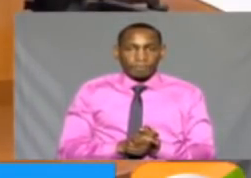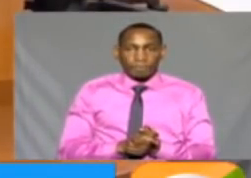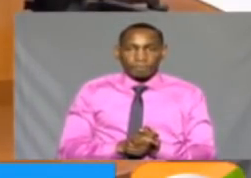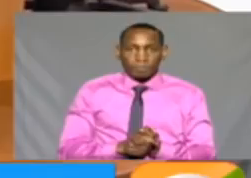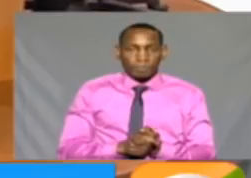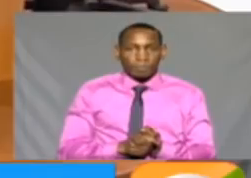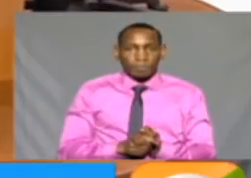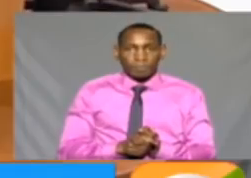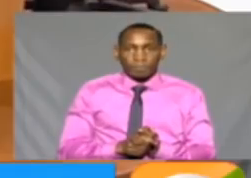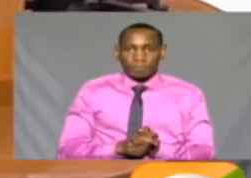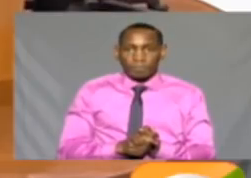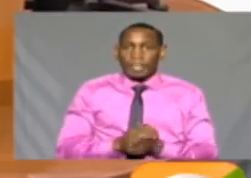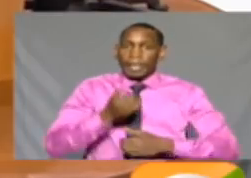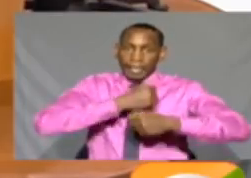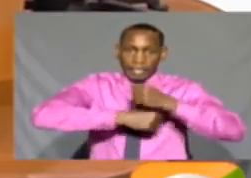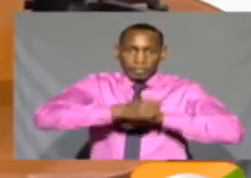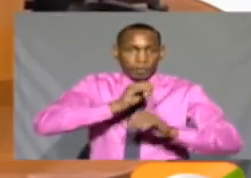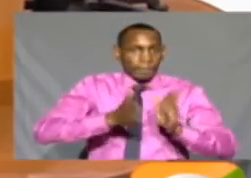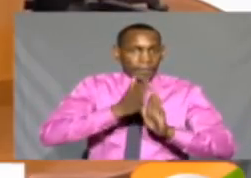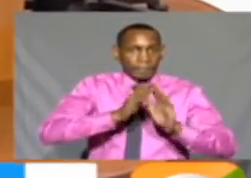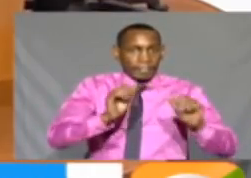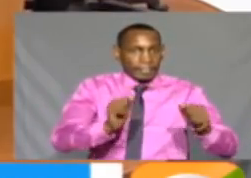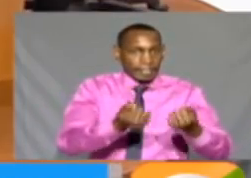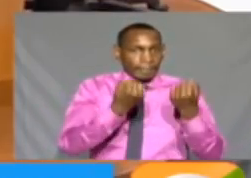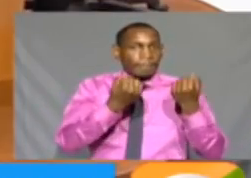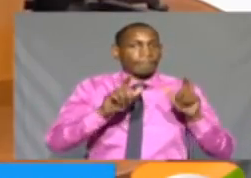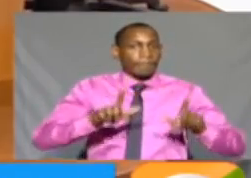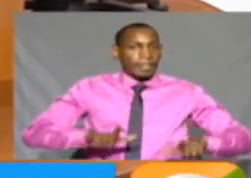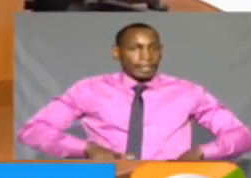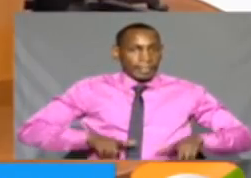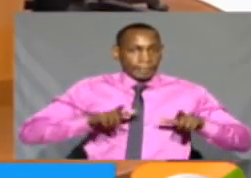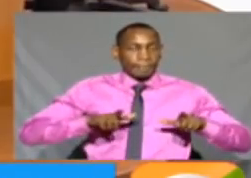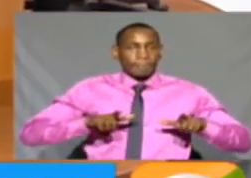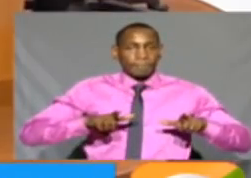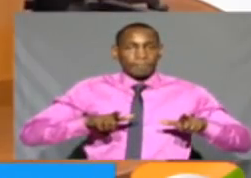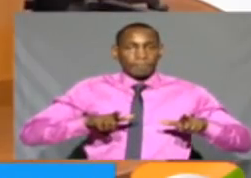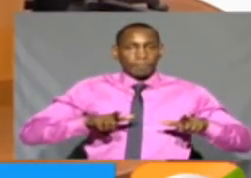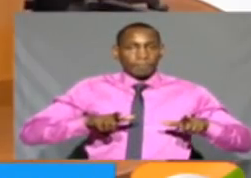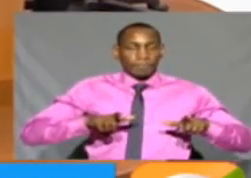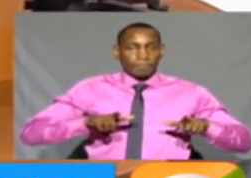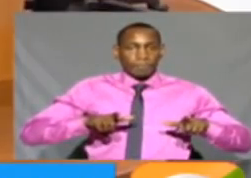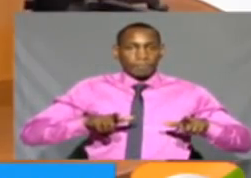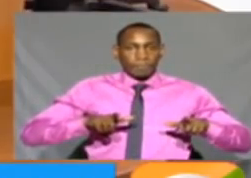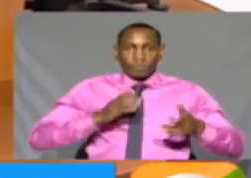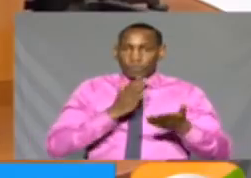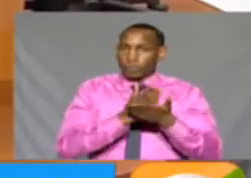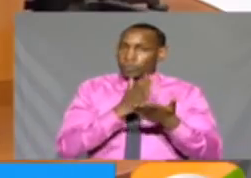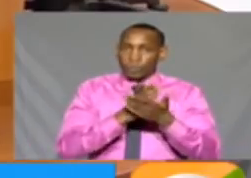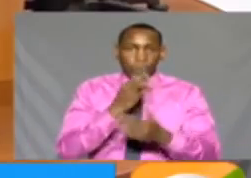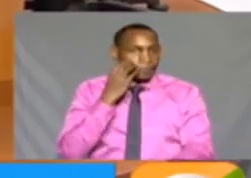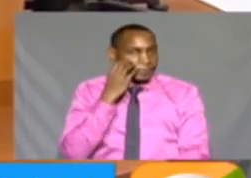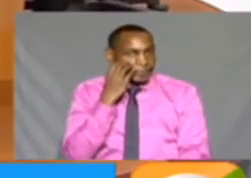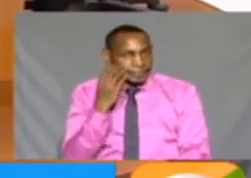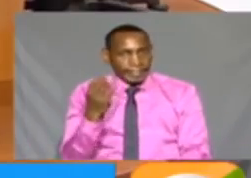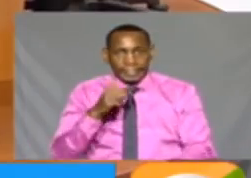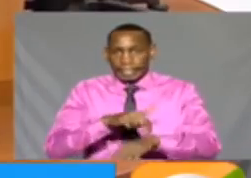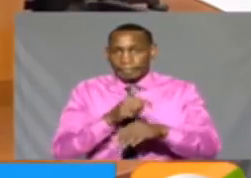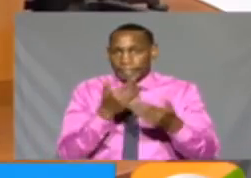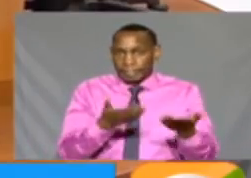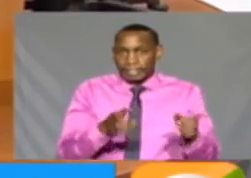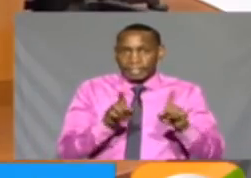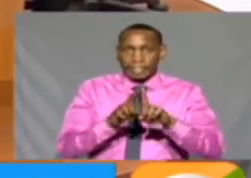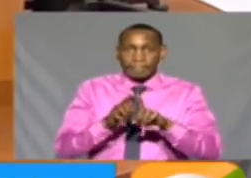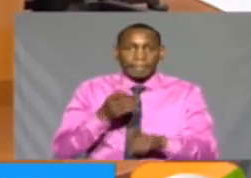sense demands, which is save a life. I think this is such a sad time. And then look